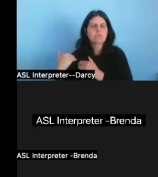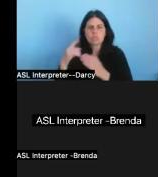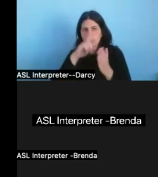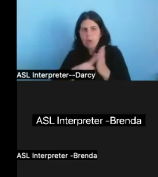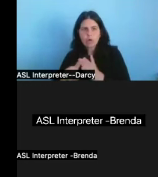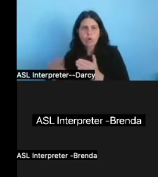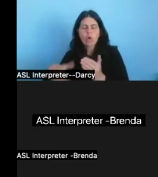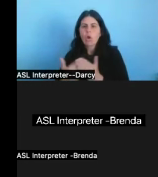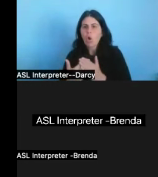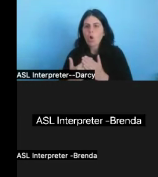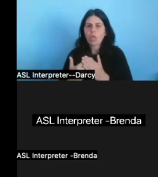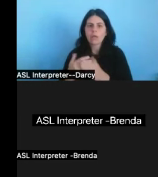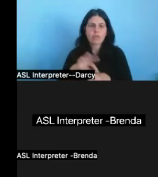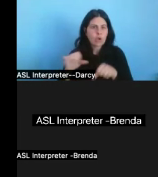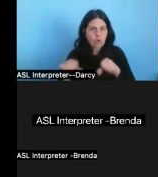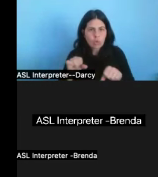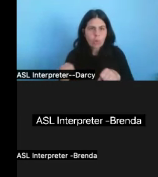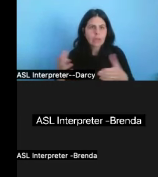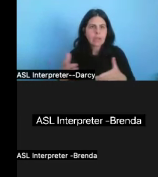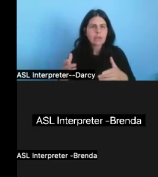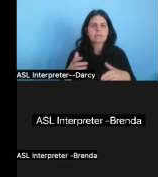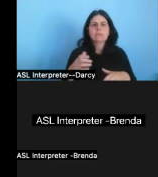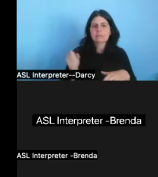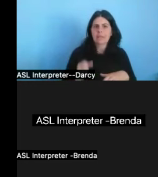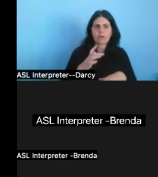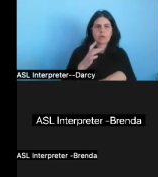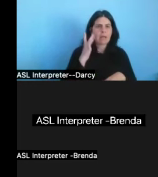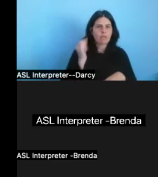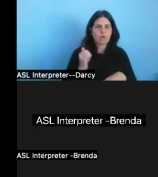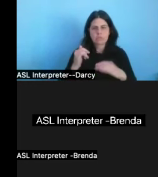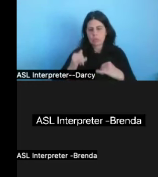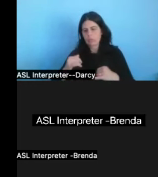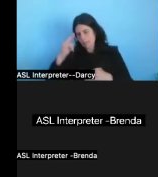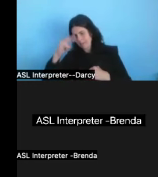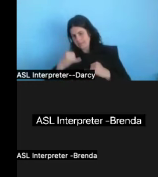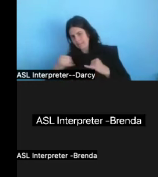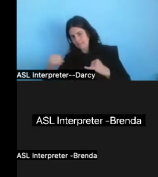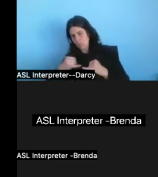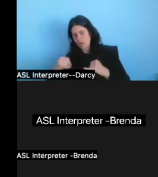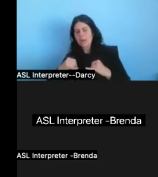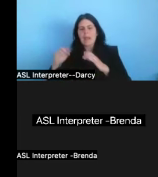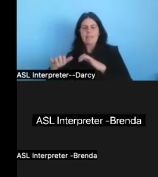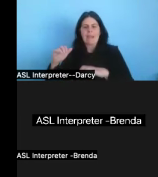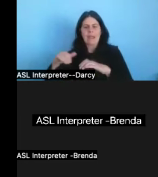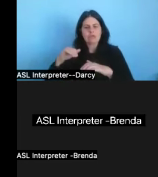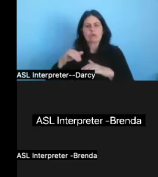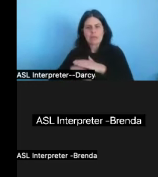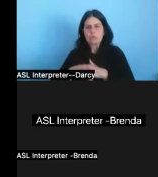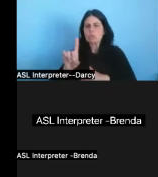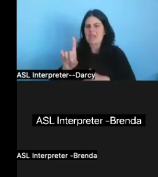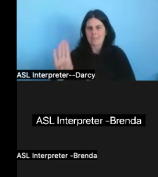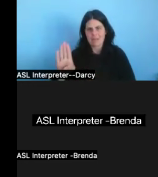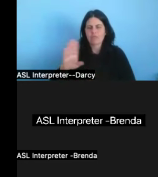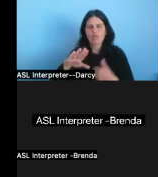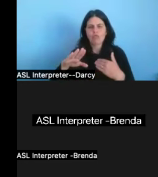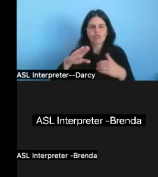Southern California from the Mexican border to Paso Robles and enter the data into a database so that everyone has this information to use